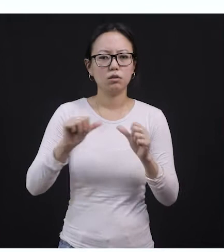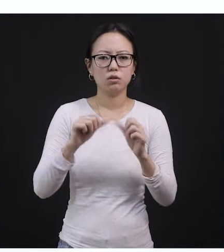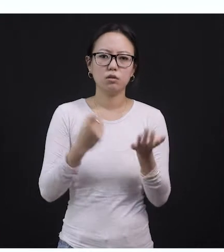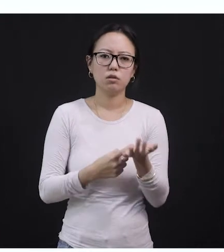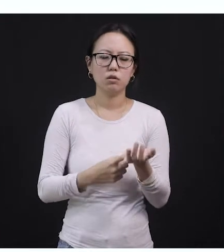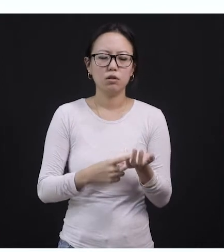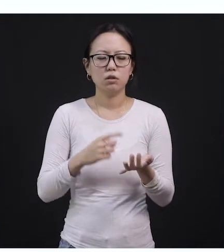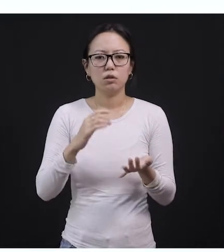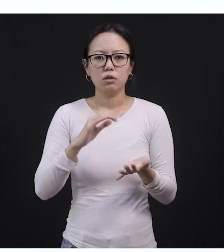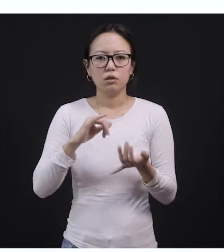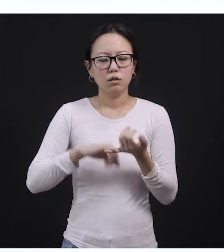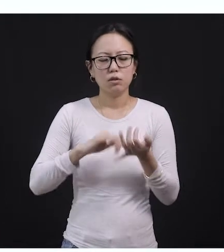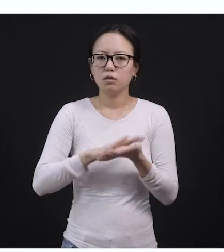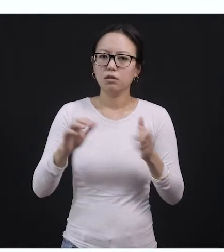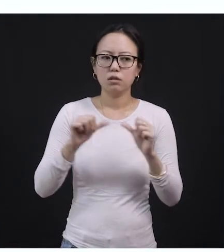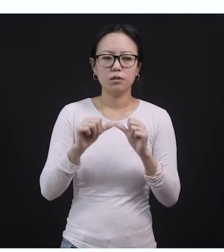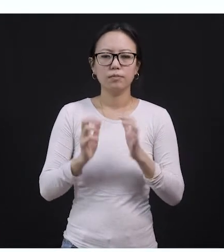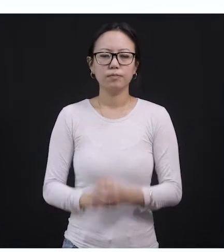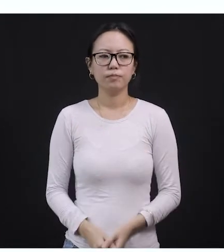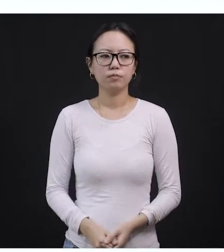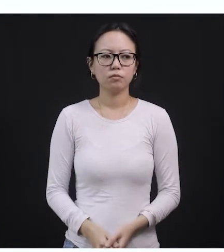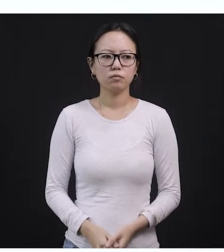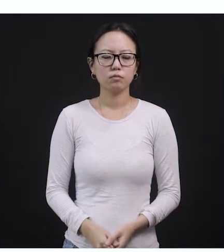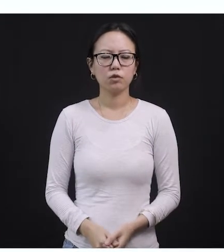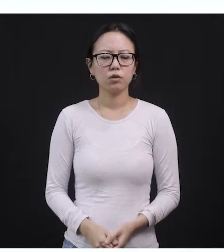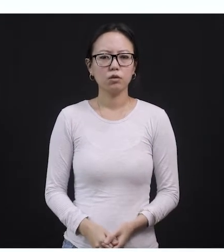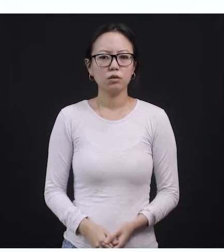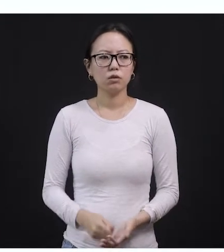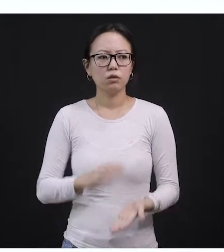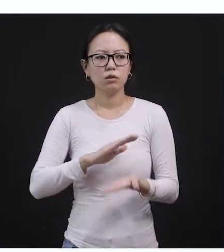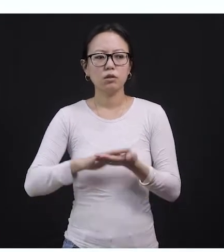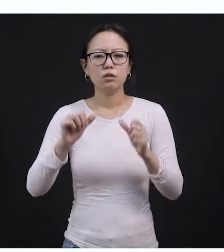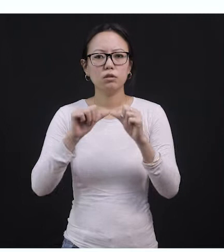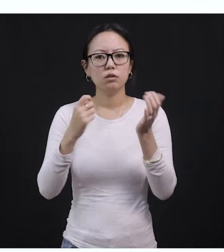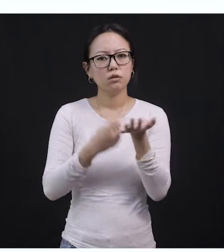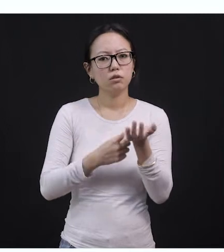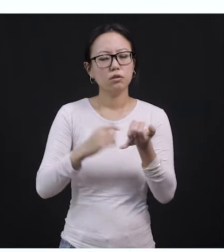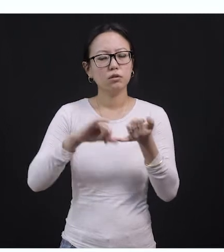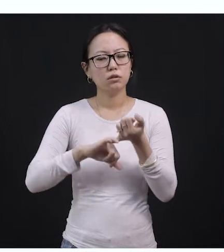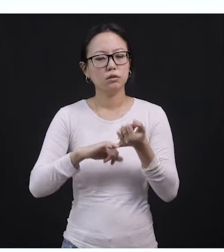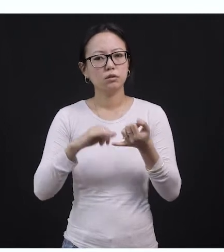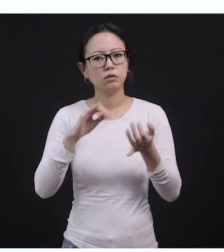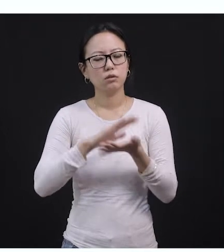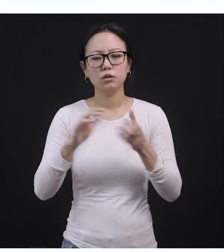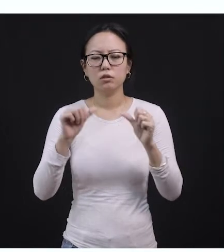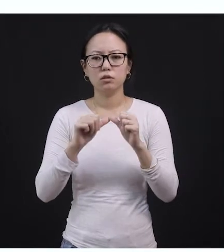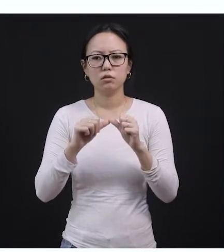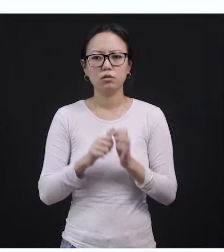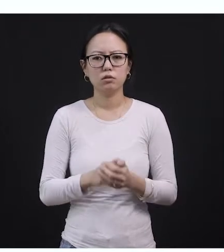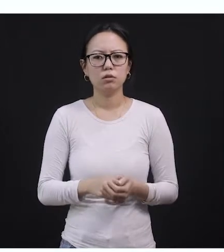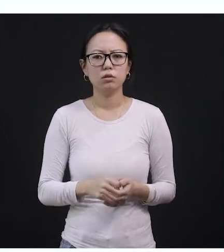starting with Harsha's accession. So I told you that he became a ruler at a very young age